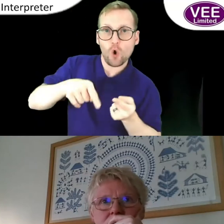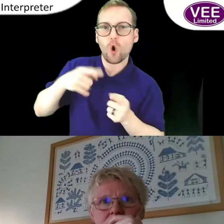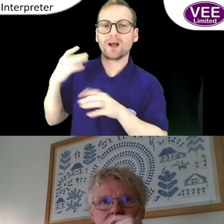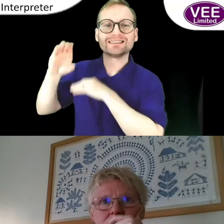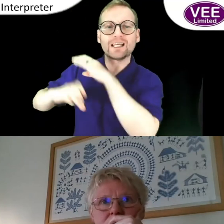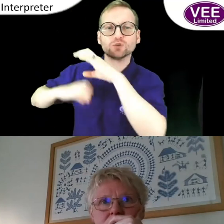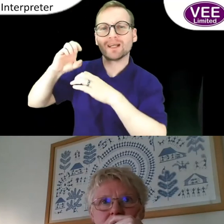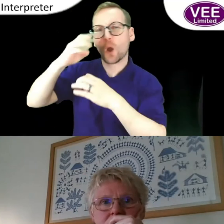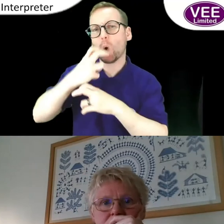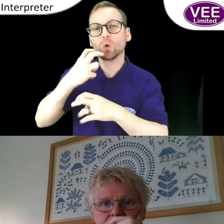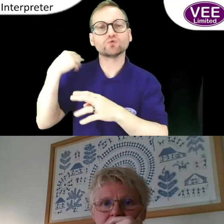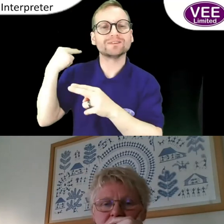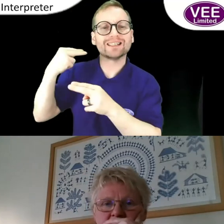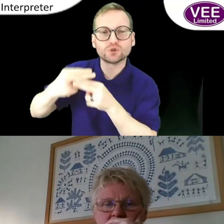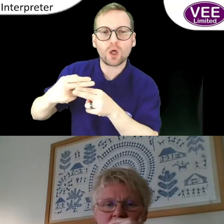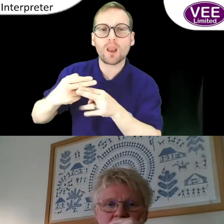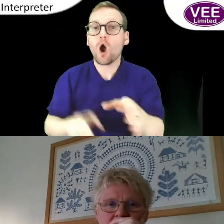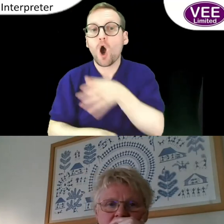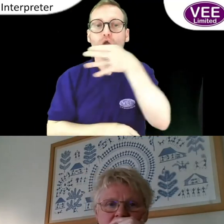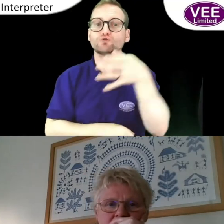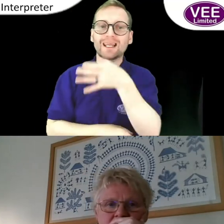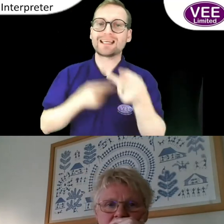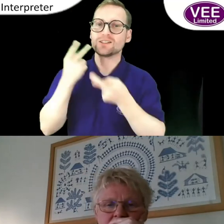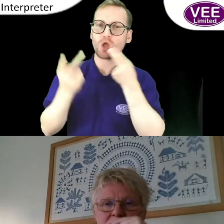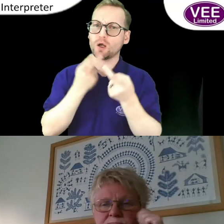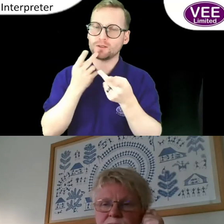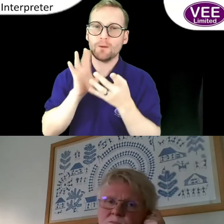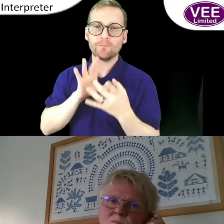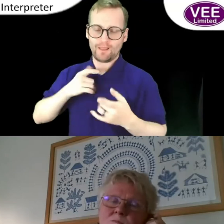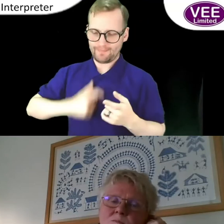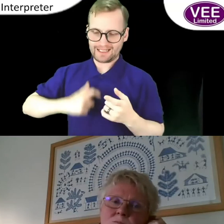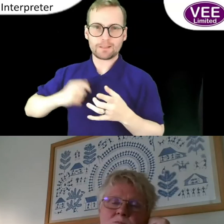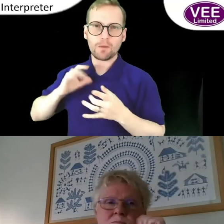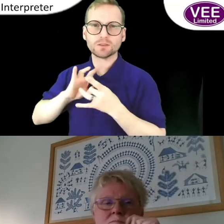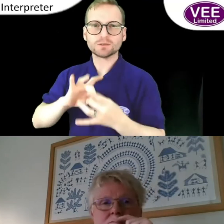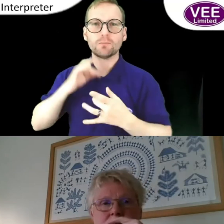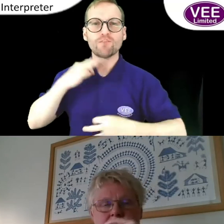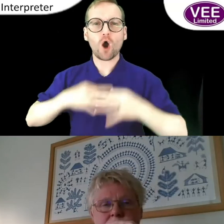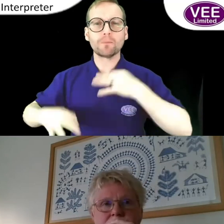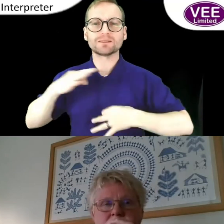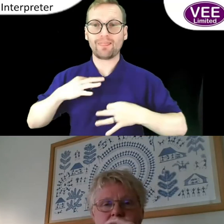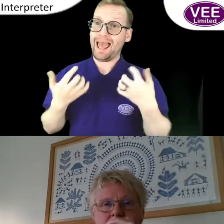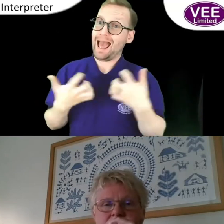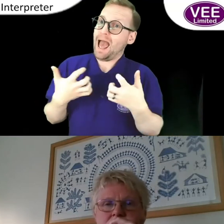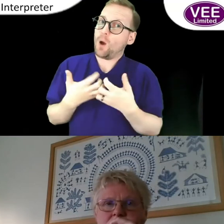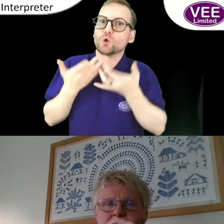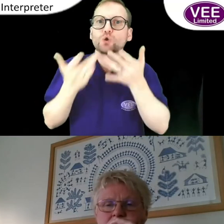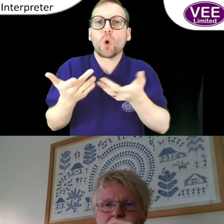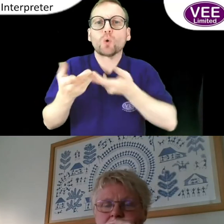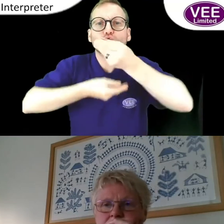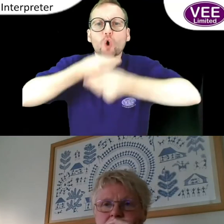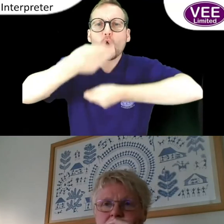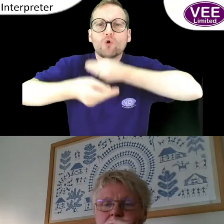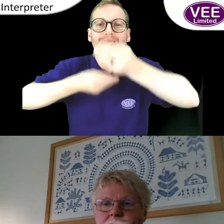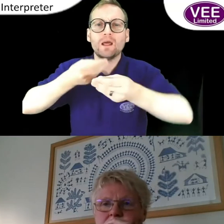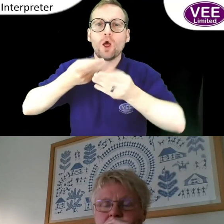centuries-old traditional ballads or drinking songs, his intimate and moving performances are renowned for their ability to weave narratives that span